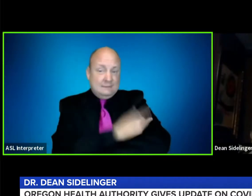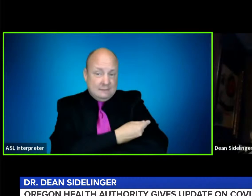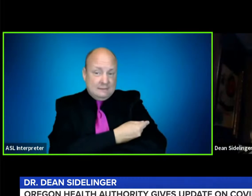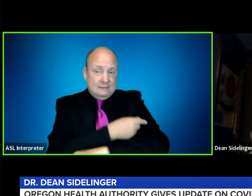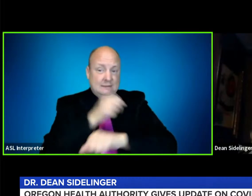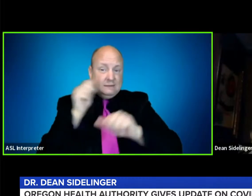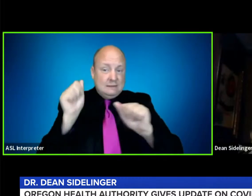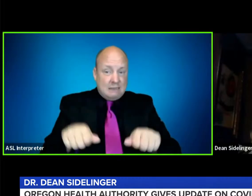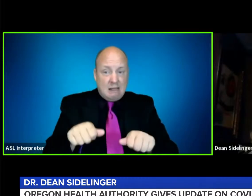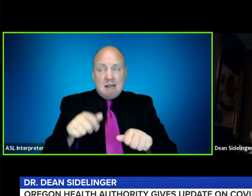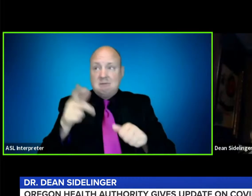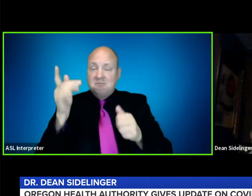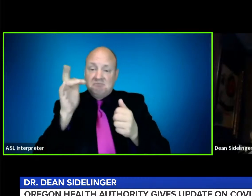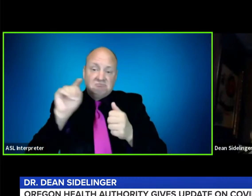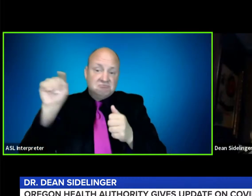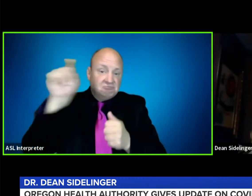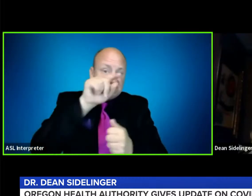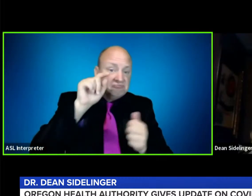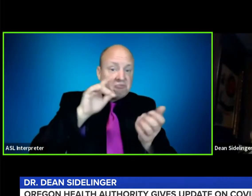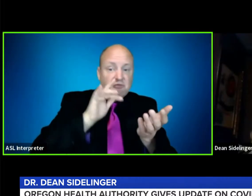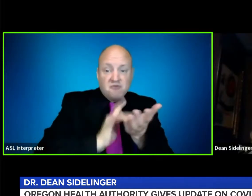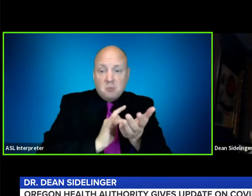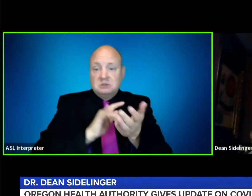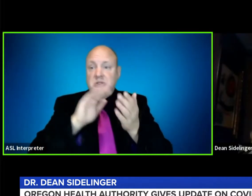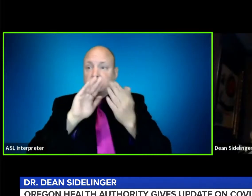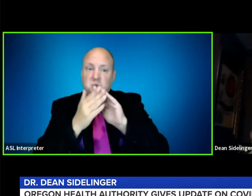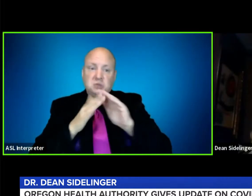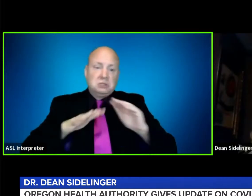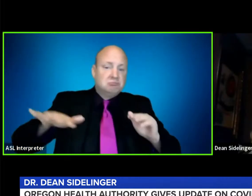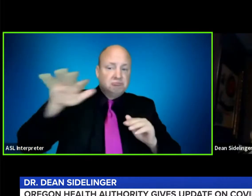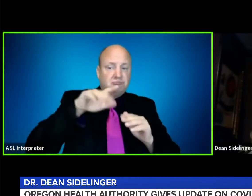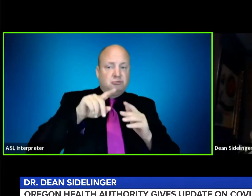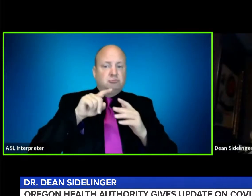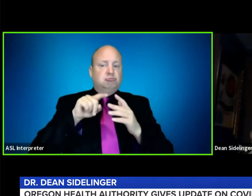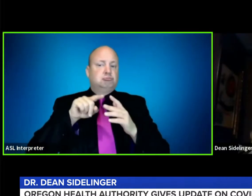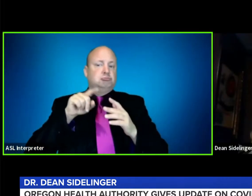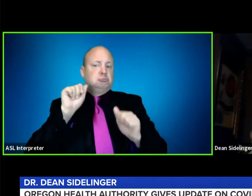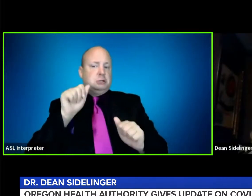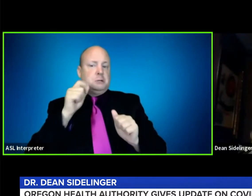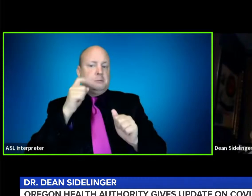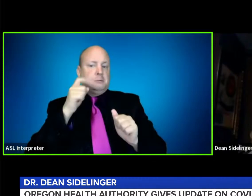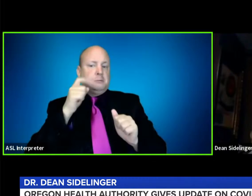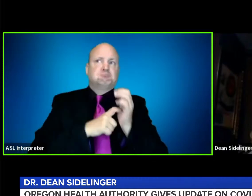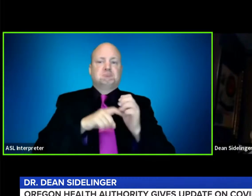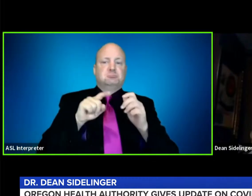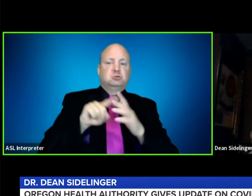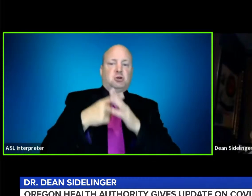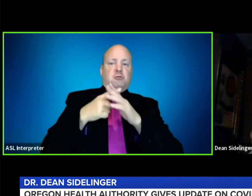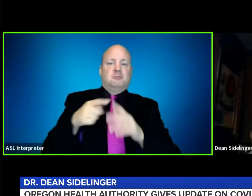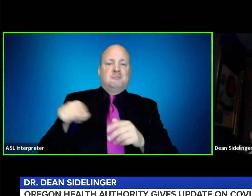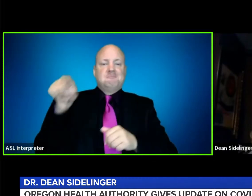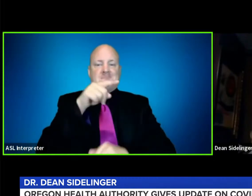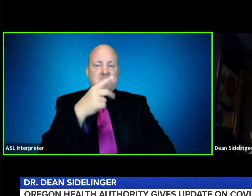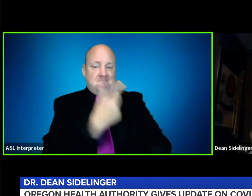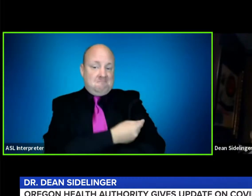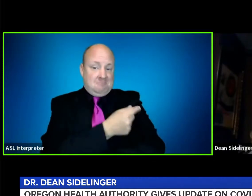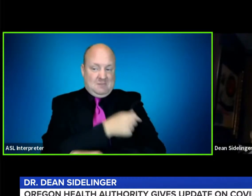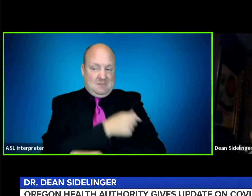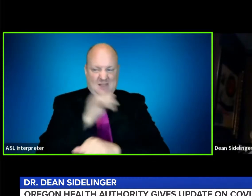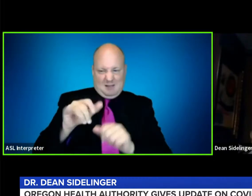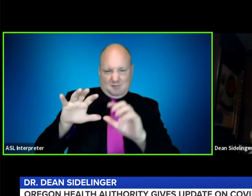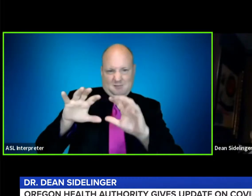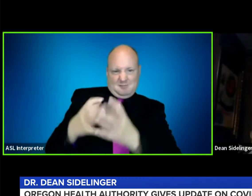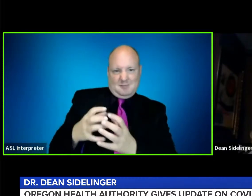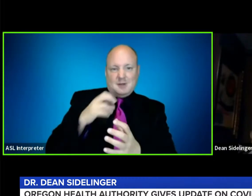communities. We recognize that vaccinations for this age group could significantly increase vaccination rates, providing us with the